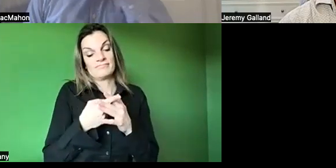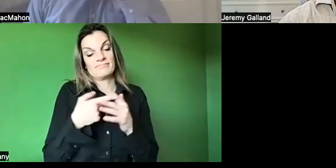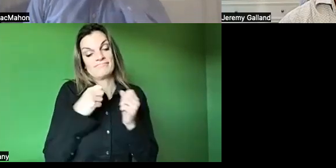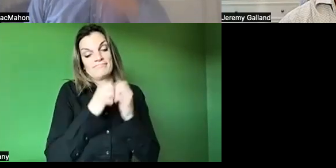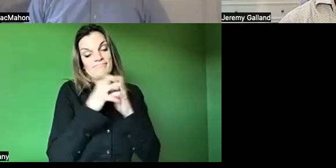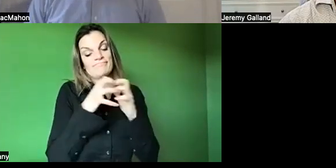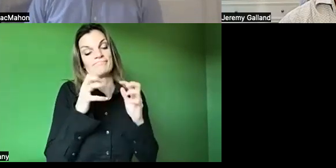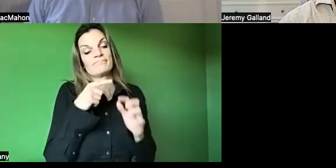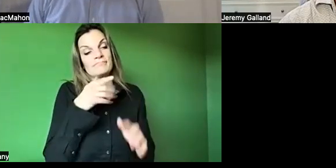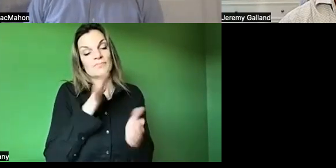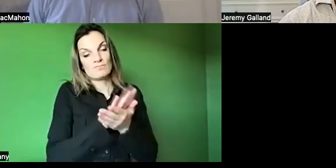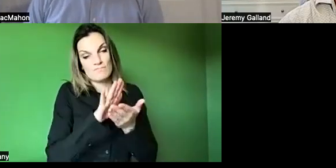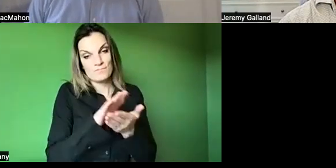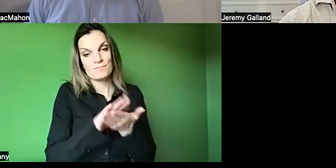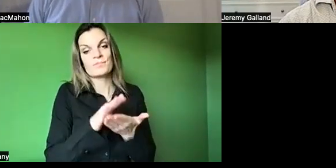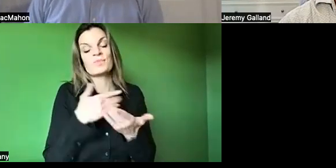it,